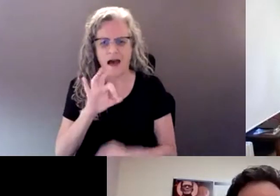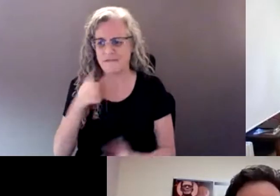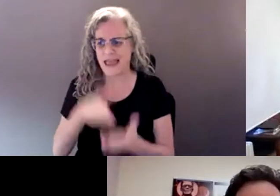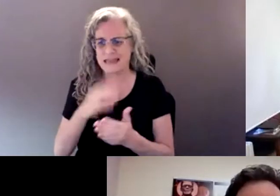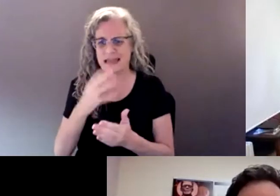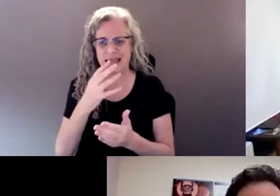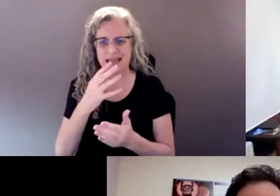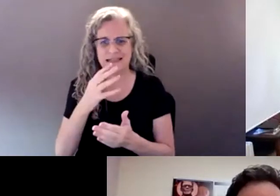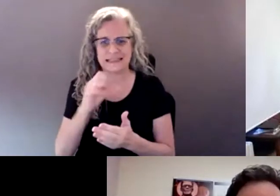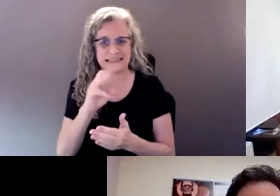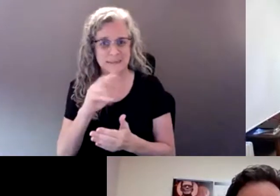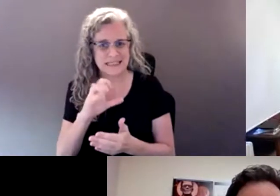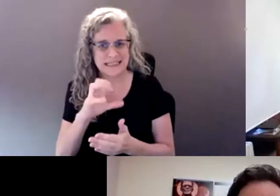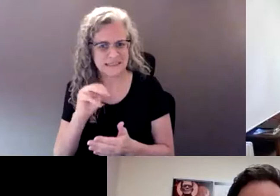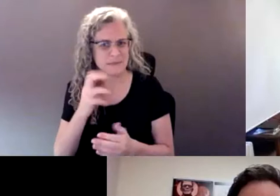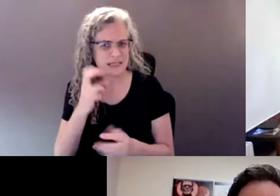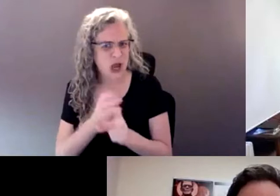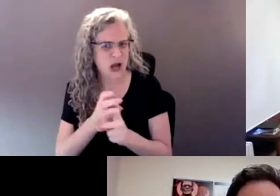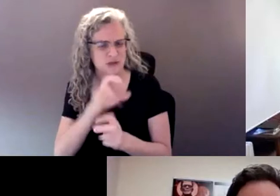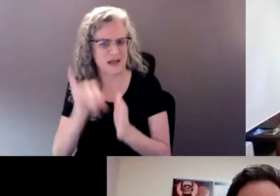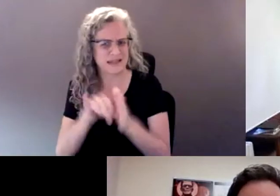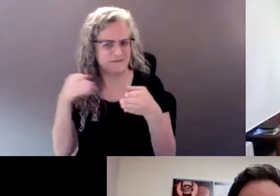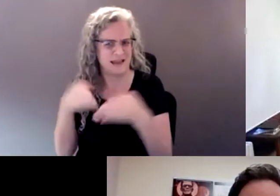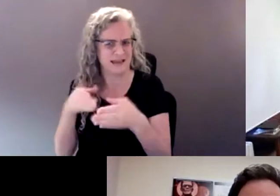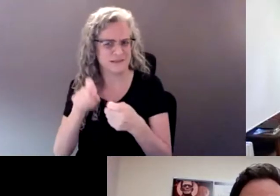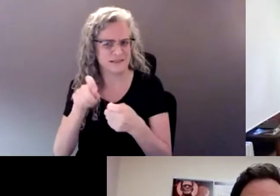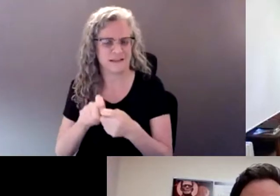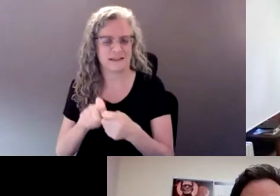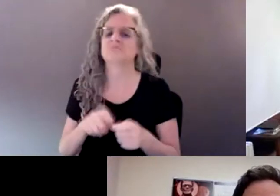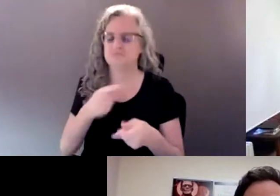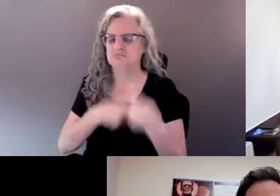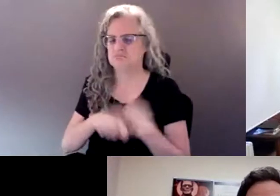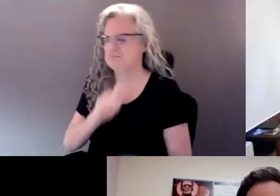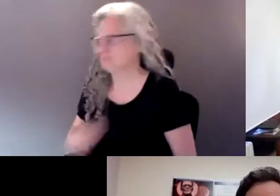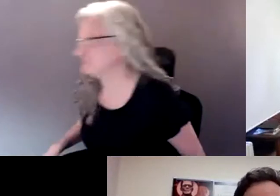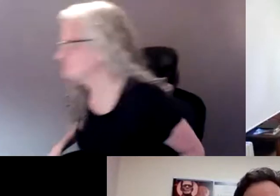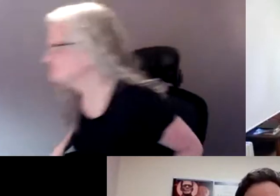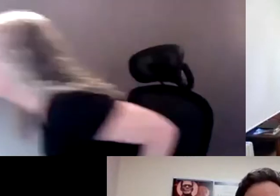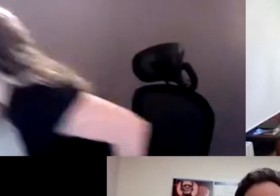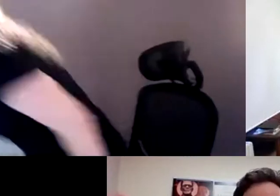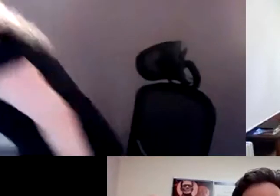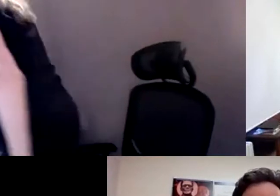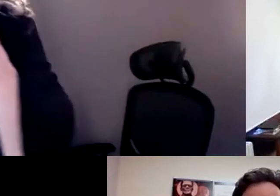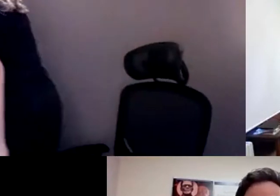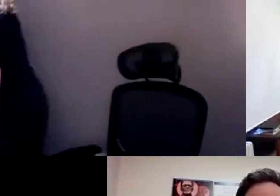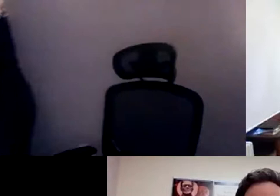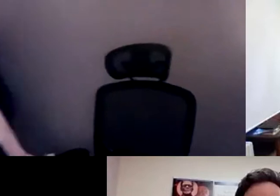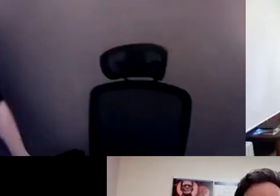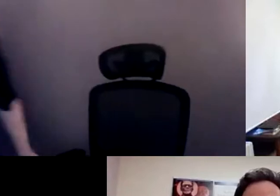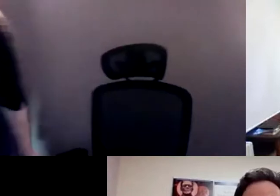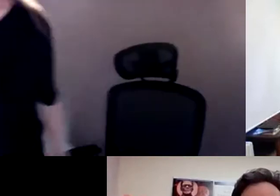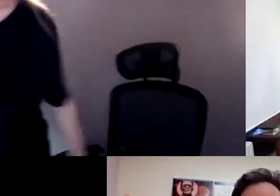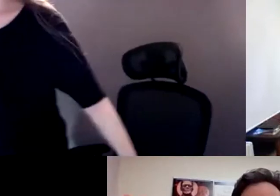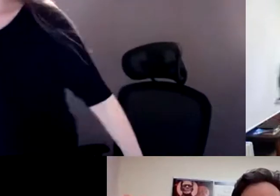wonderful lead-in to a question in the chat by Avner Ash, because in terms of your thesis that anti-Semitism is built